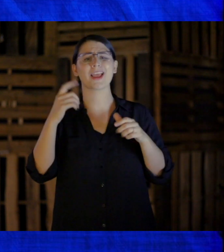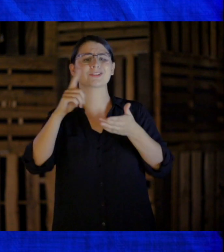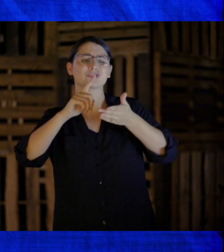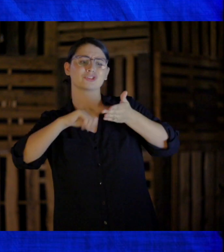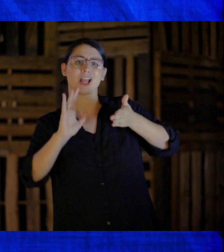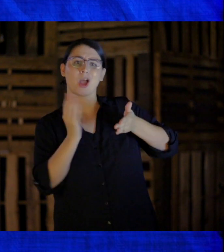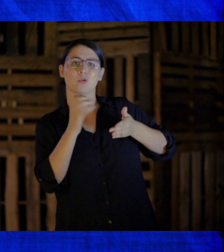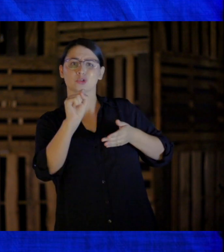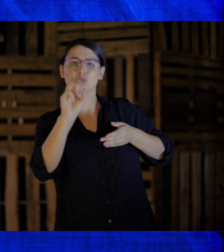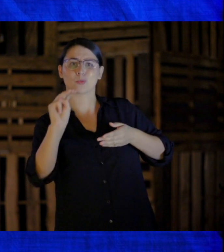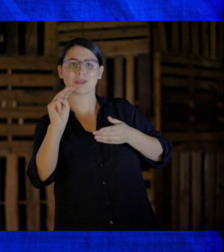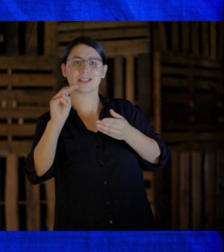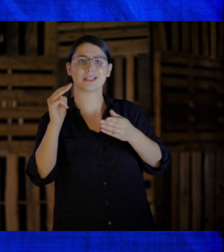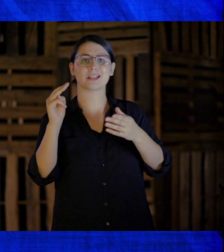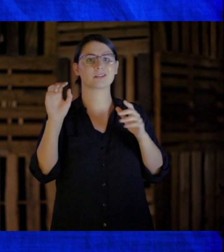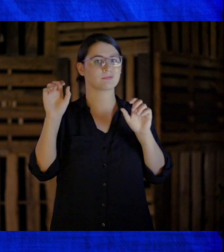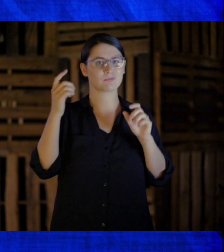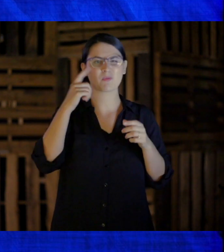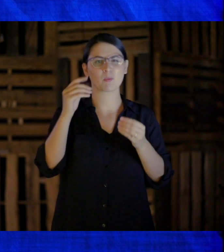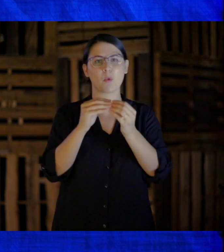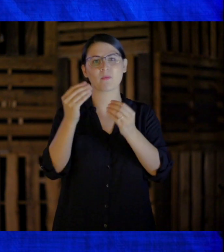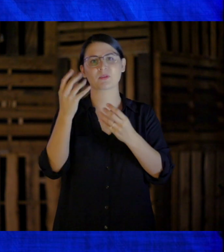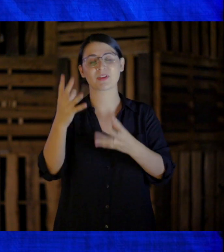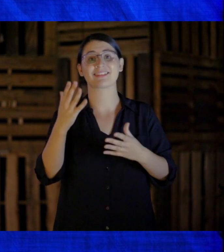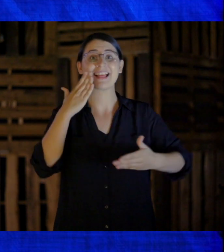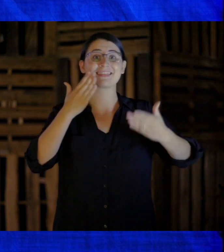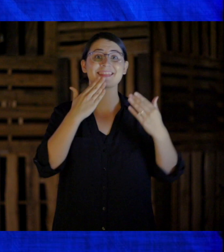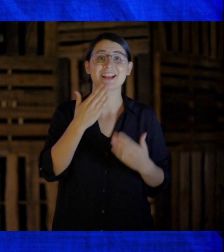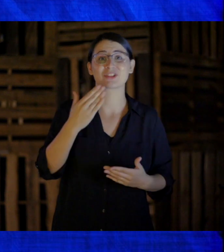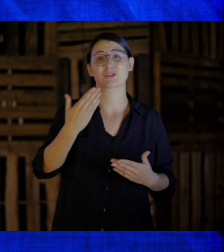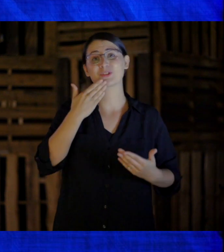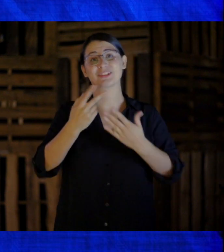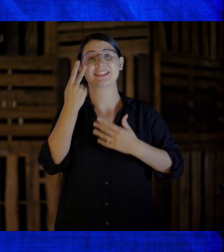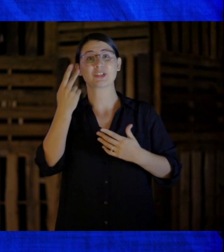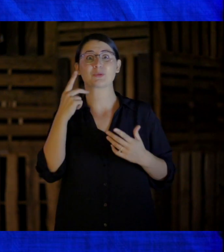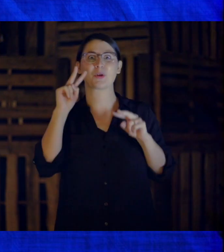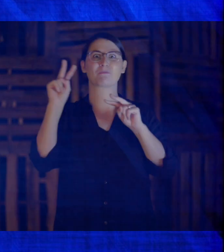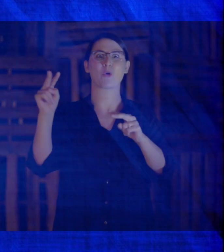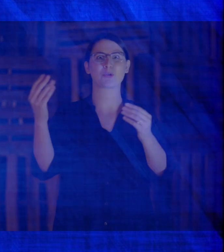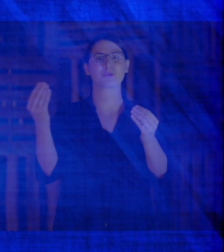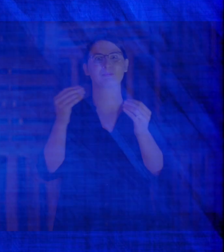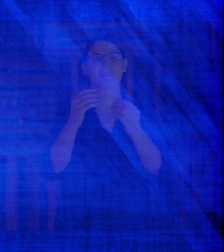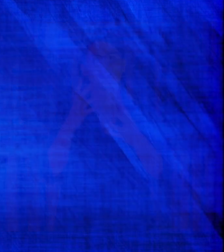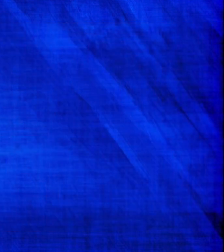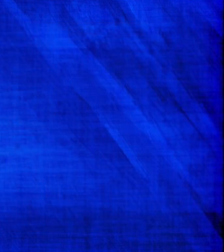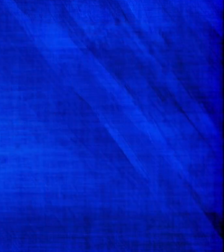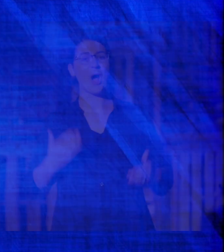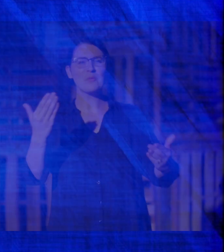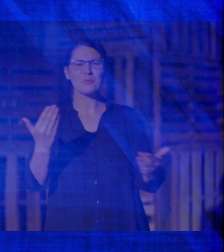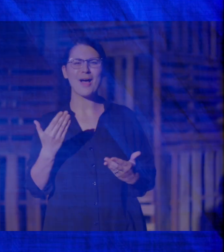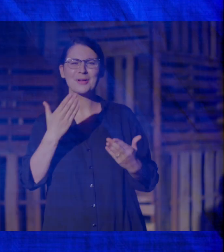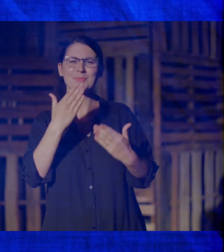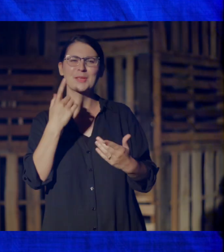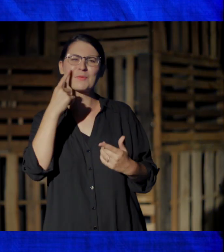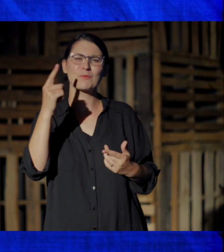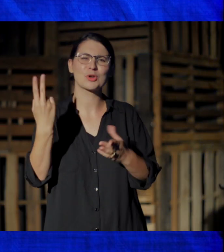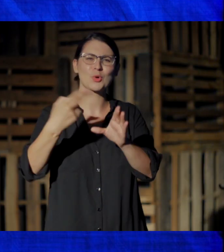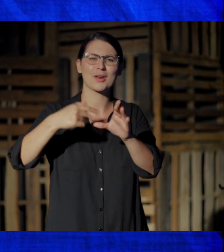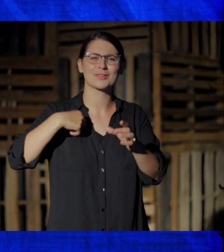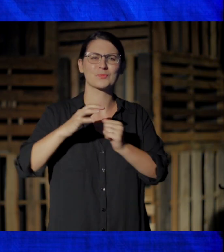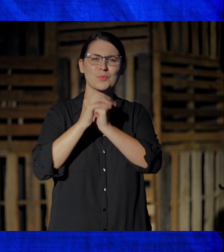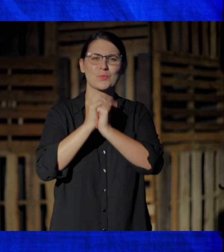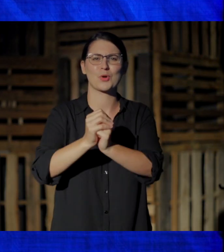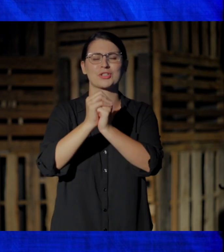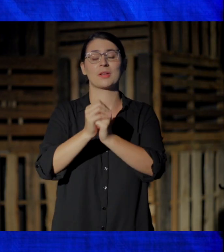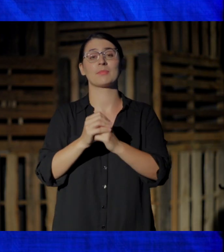and the details regarding that. Thanks, guys, and we look forward to seeing everyone back in the groups. Welcome. Thank you guys for coming out to worship with us. Just a couple of notes.